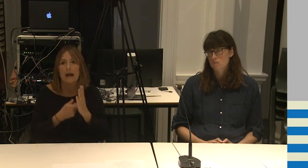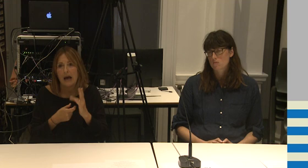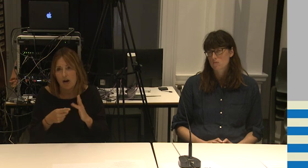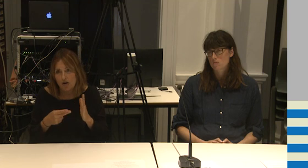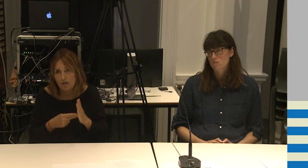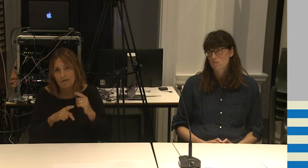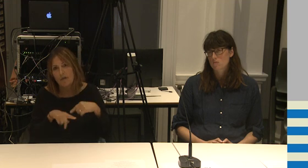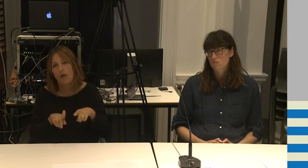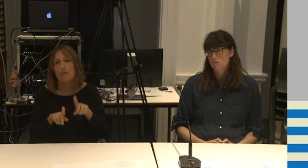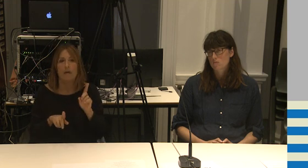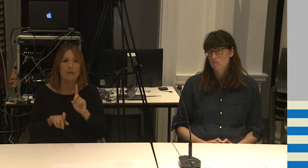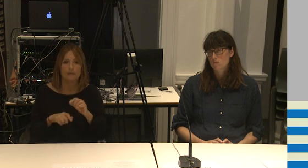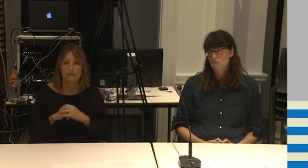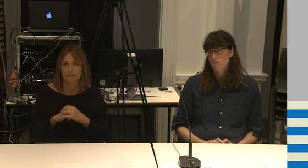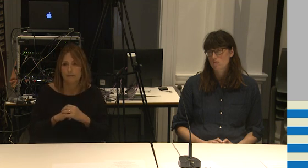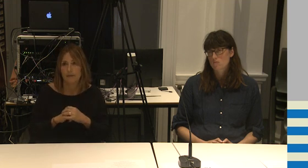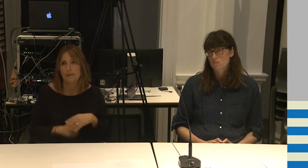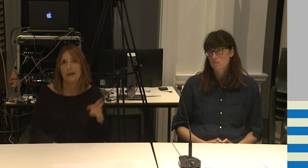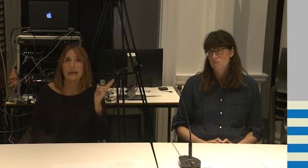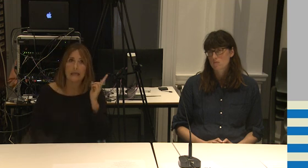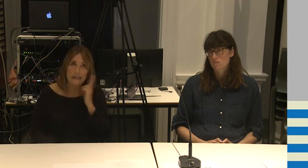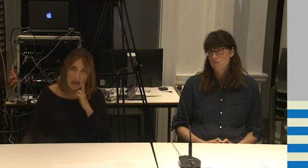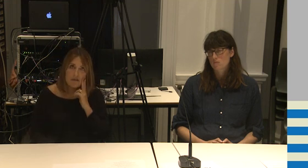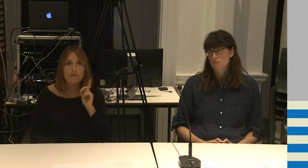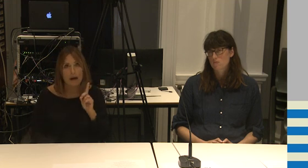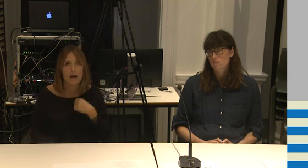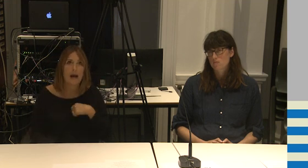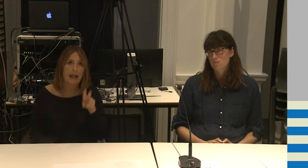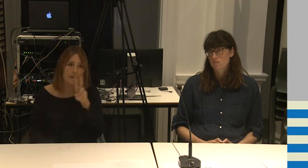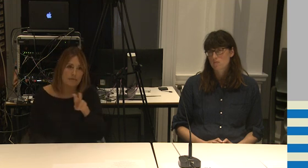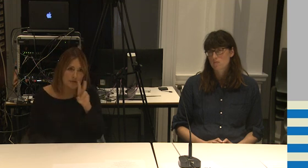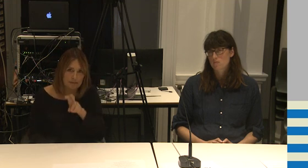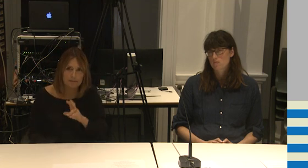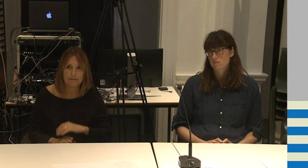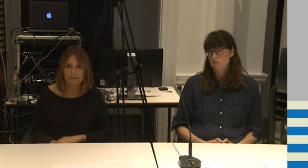and then followed by, I am deaf, but I can lip read.